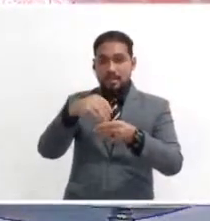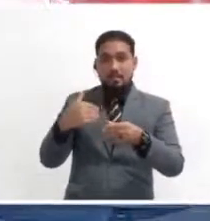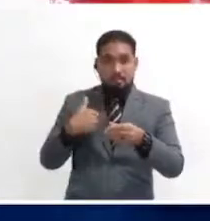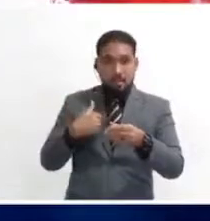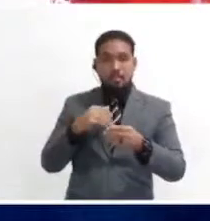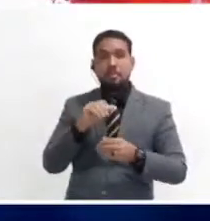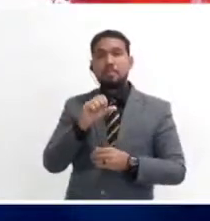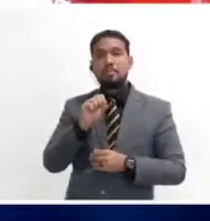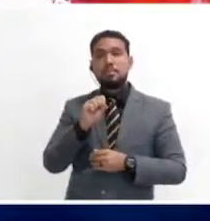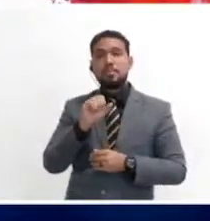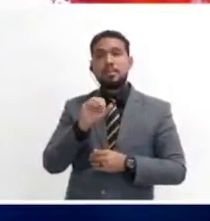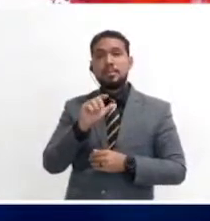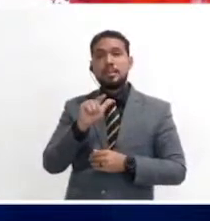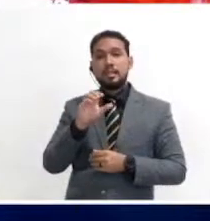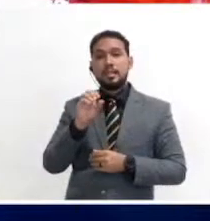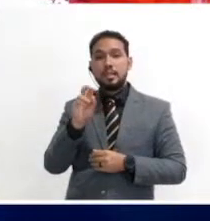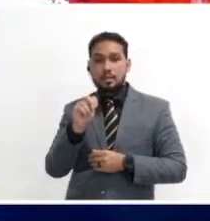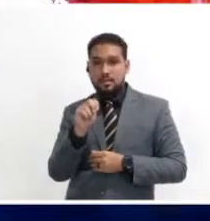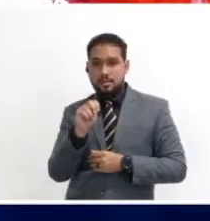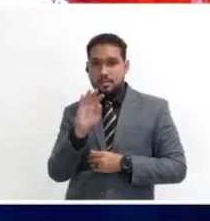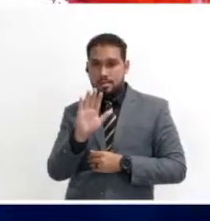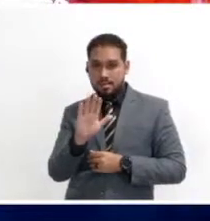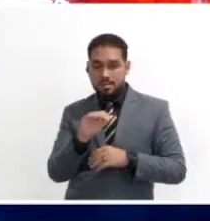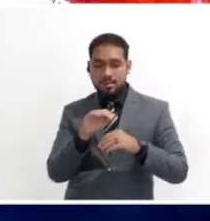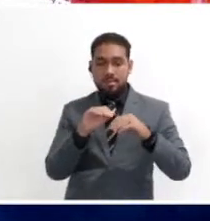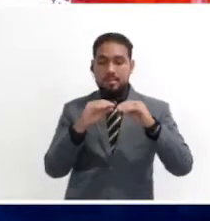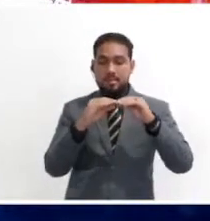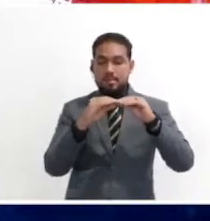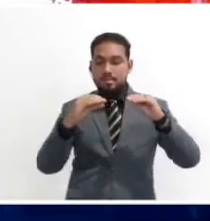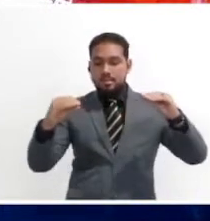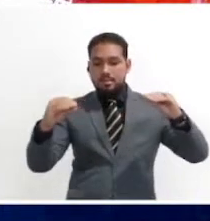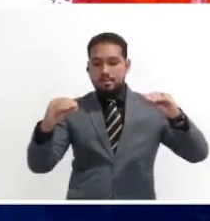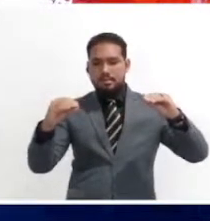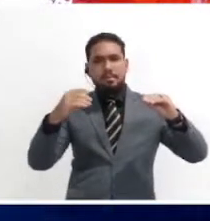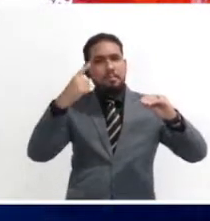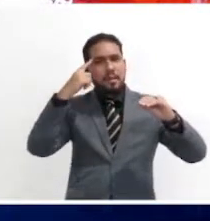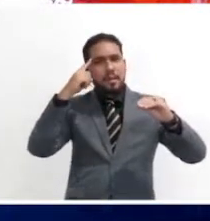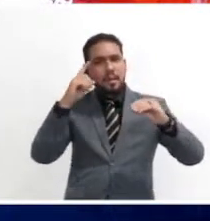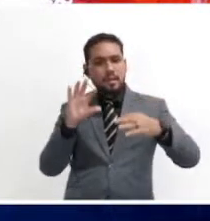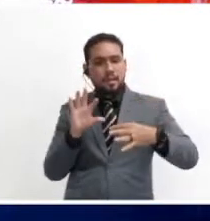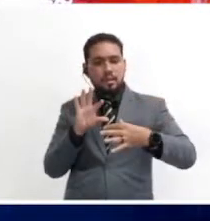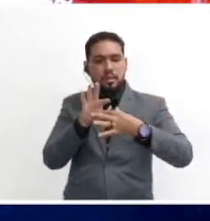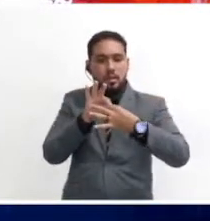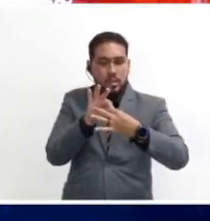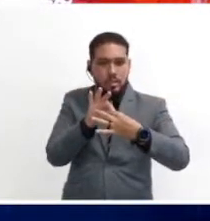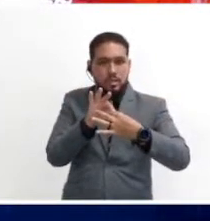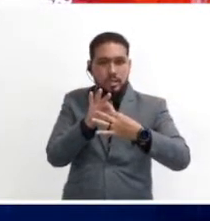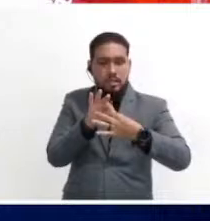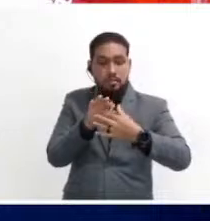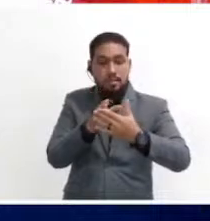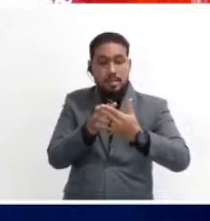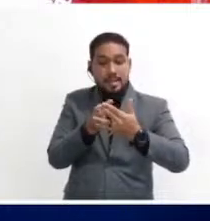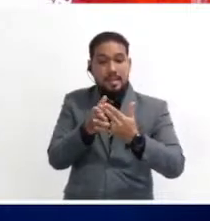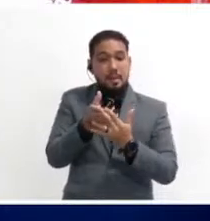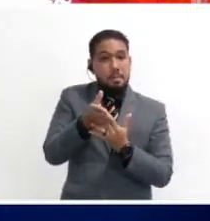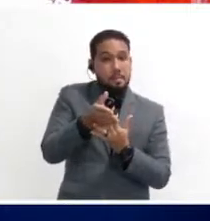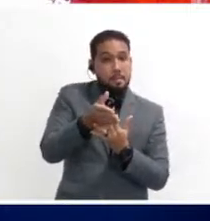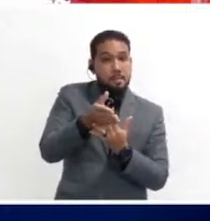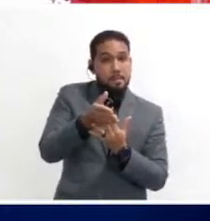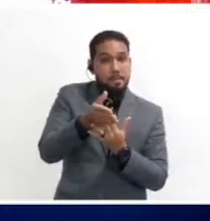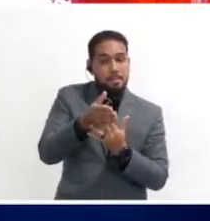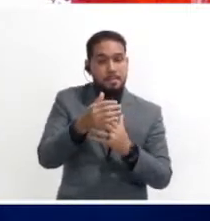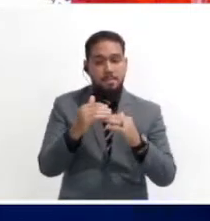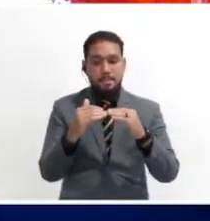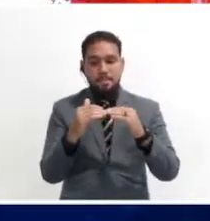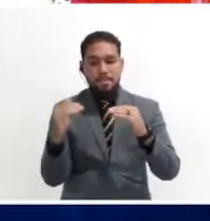extend all the way across the substrate. And it essentially forms a